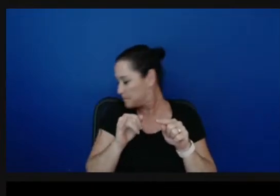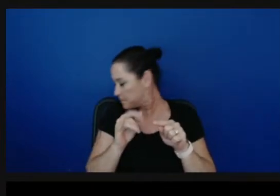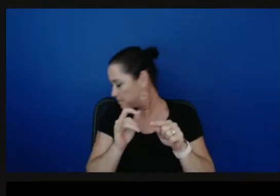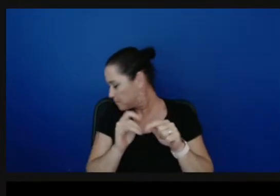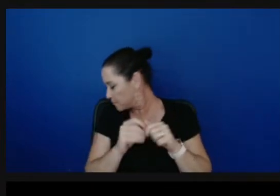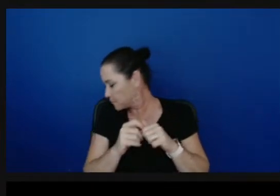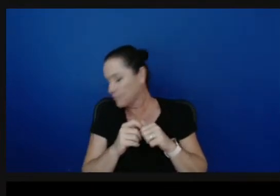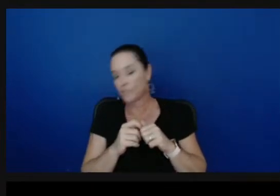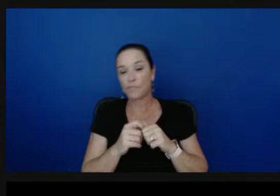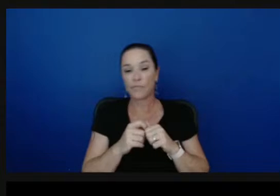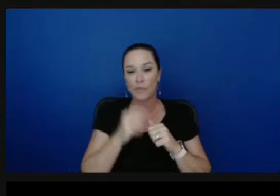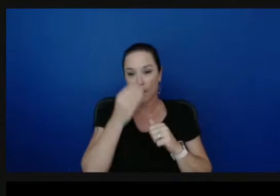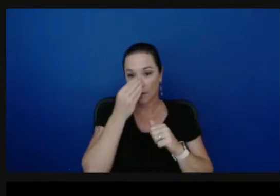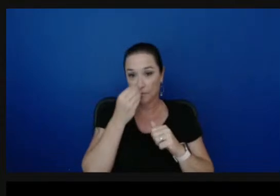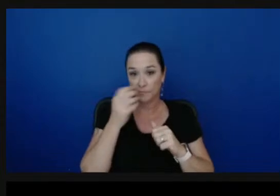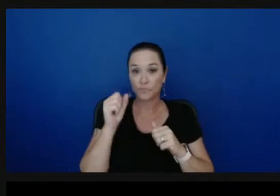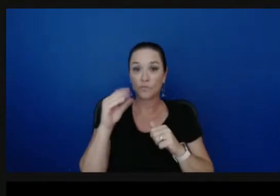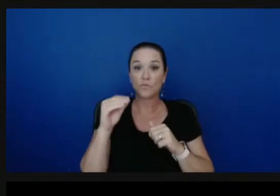So looking past that,